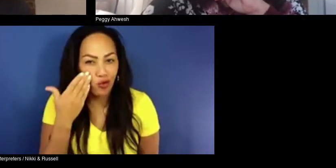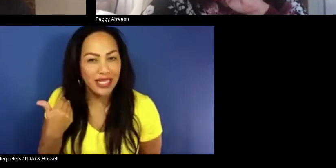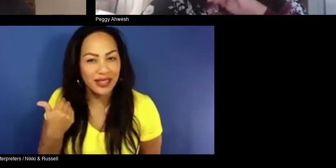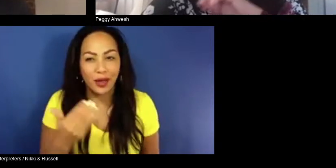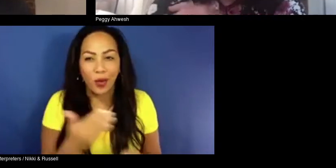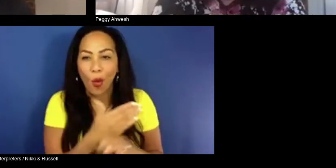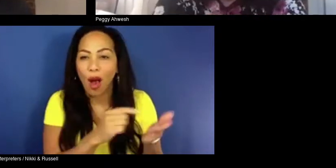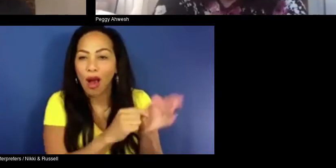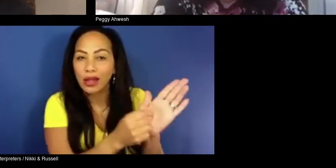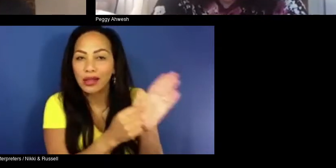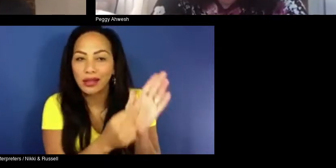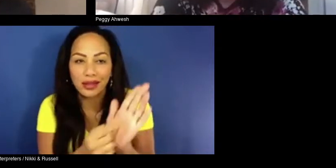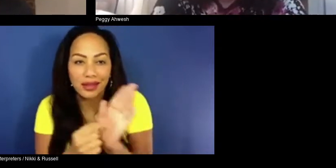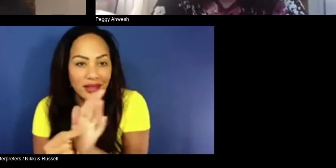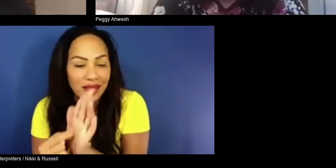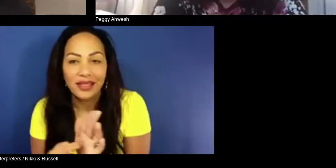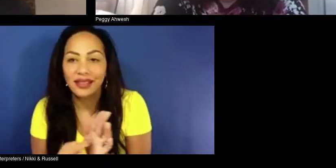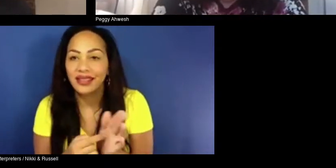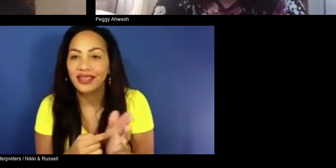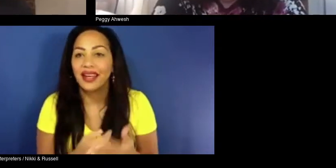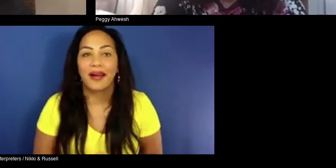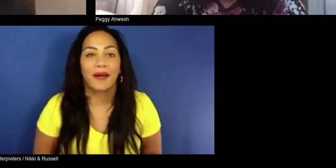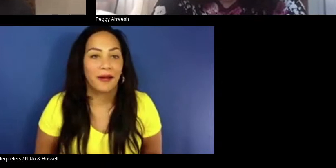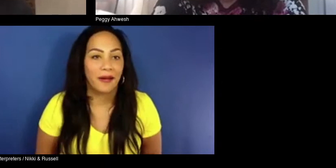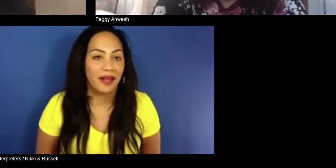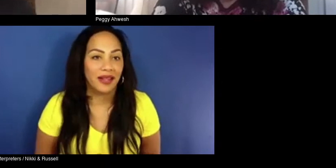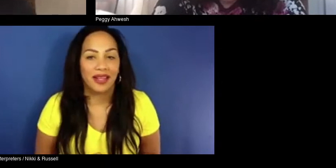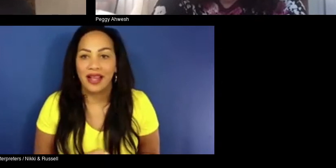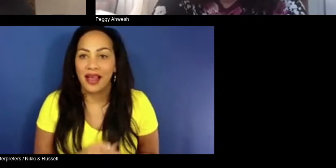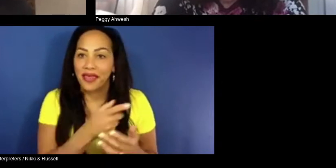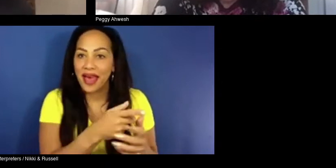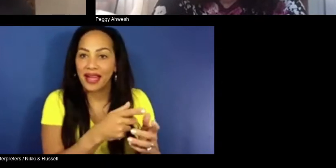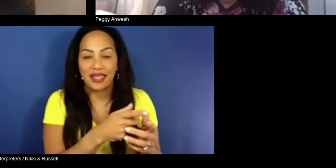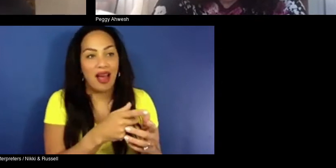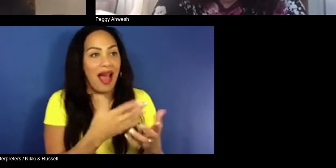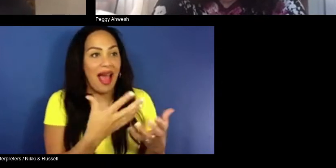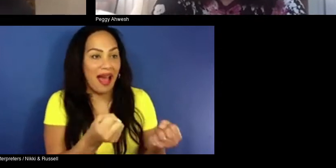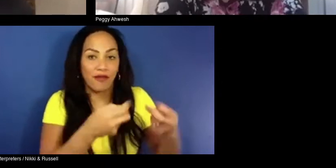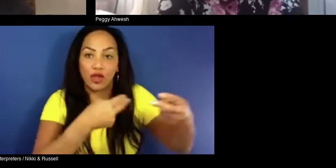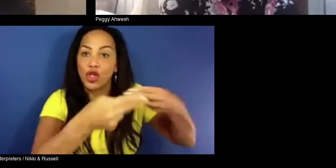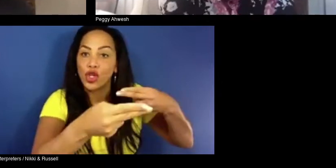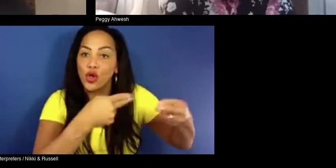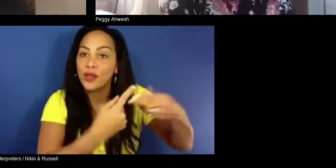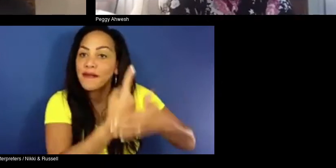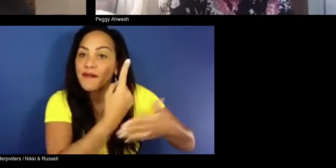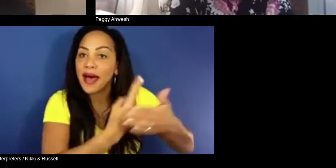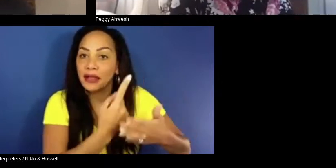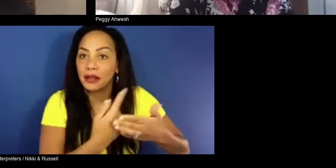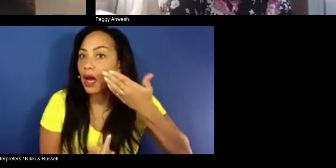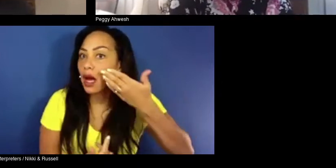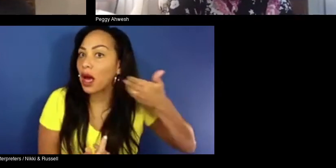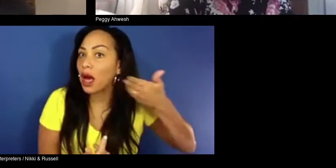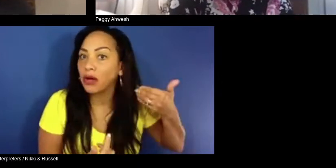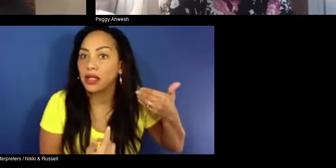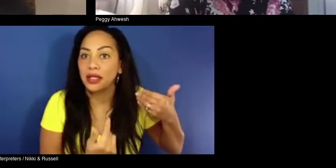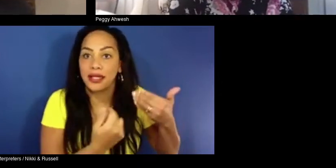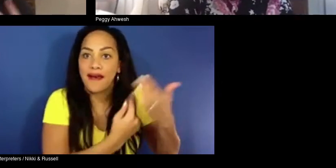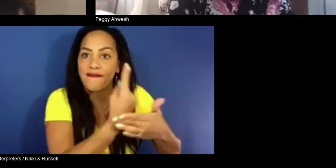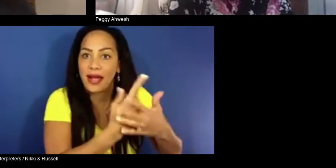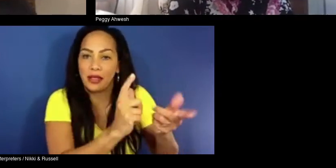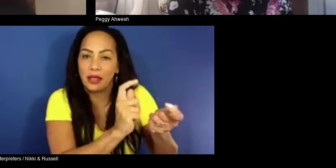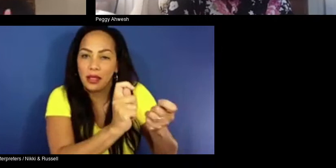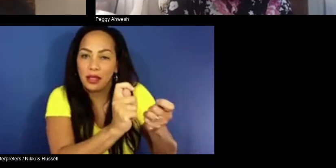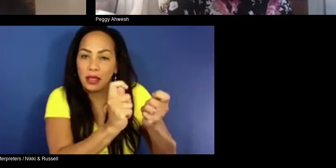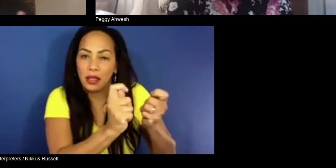like animated reenactments of current events and news events. And there's also a literary citation